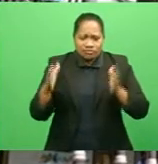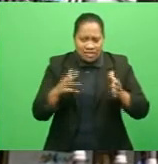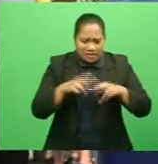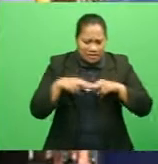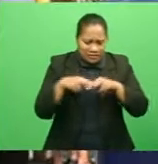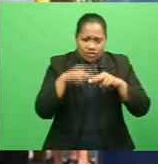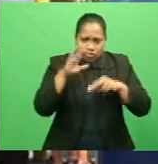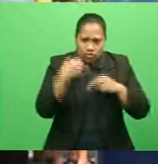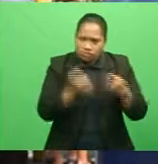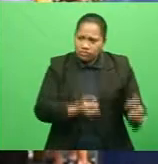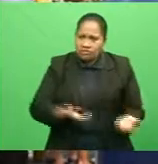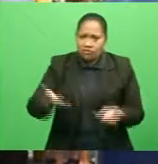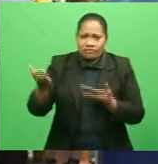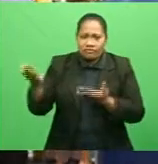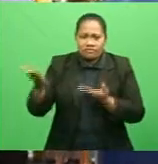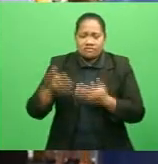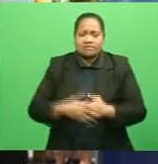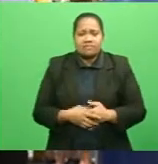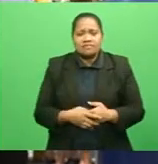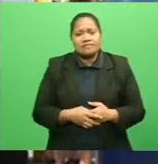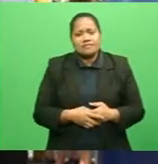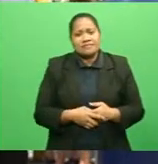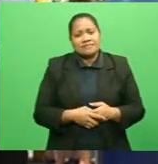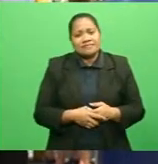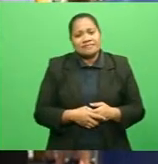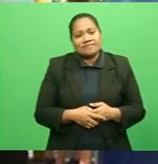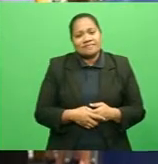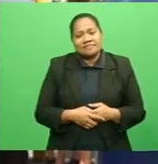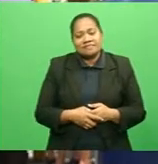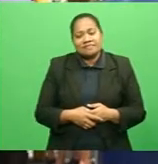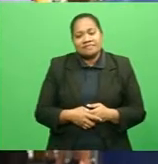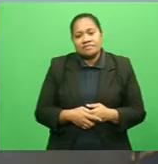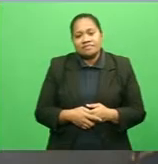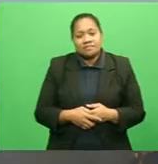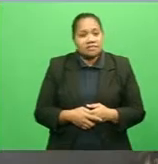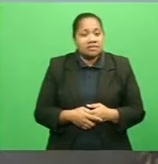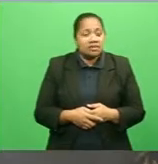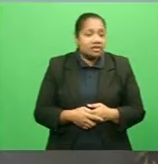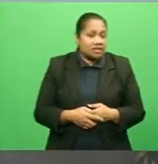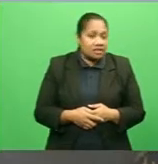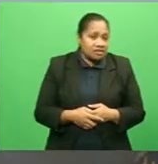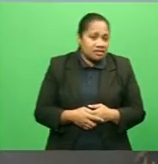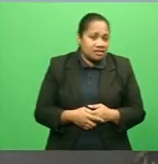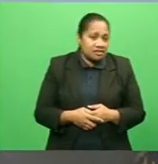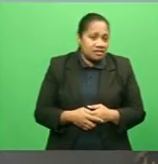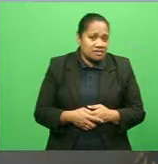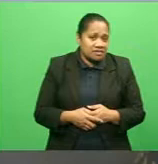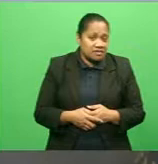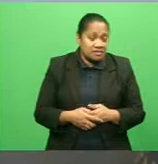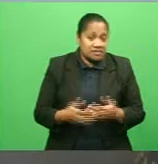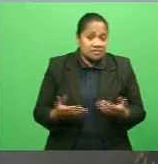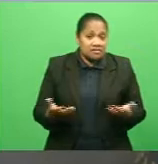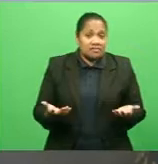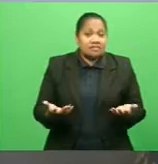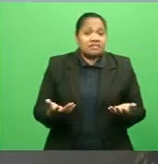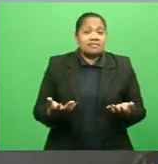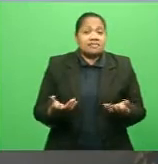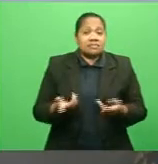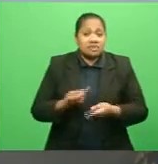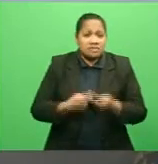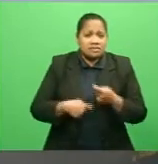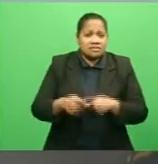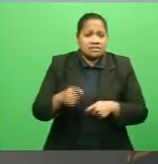currently offers. Currently, we are experiencing a surplus in terms of trade balance